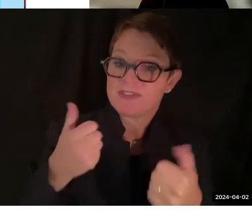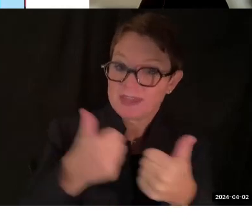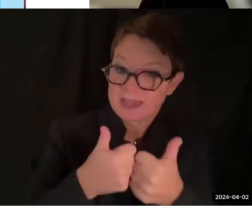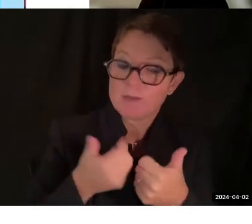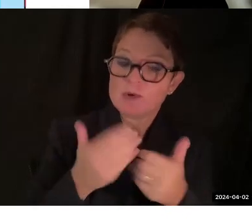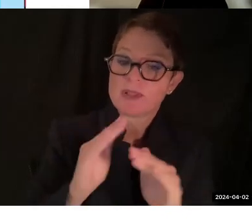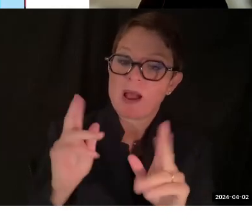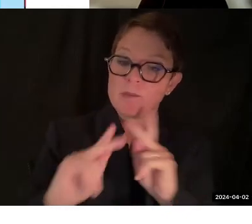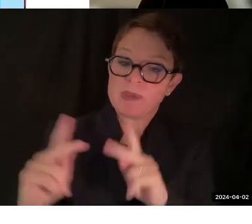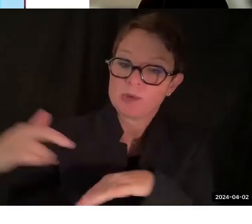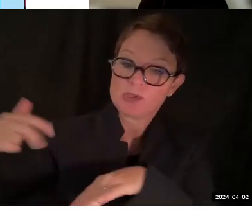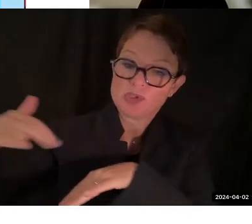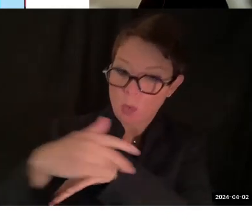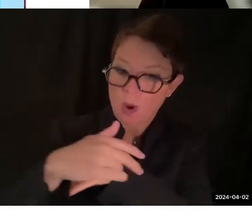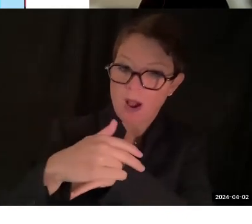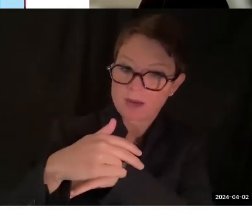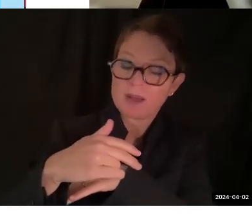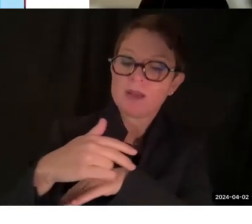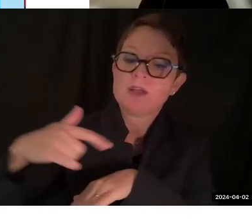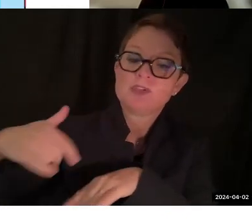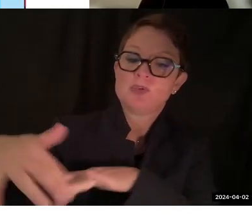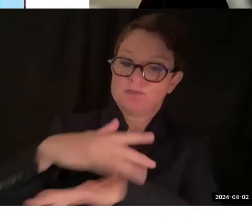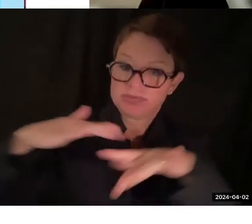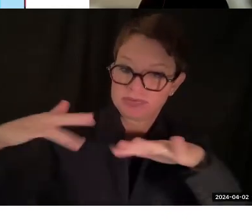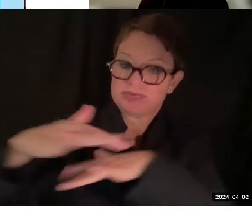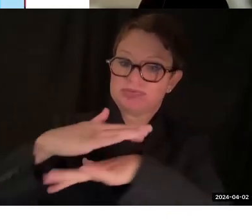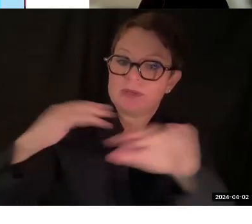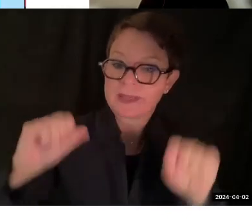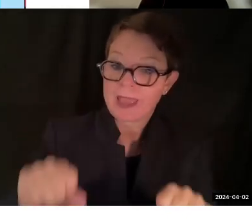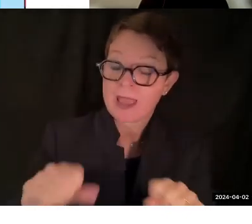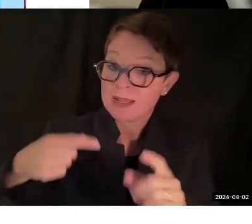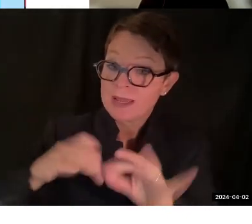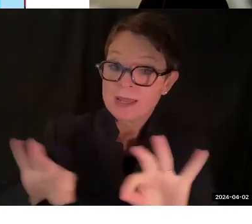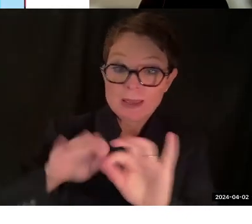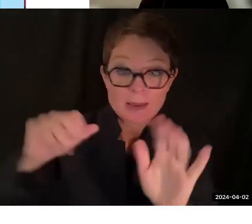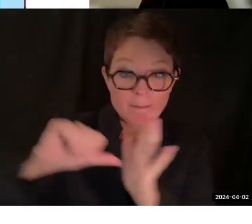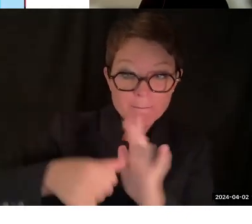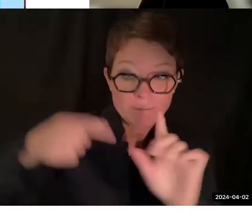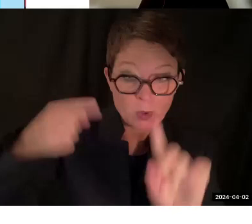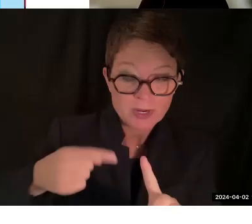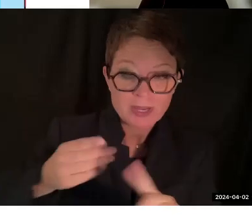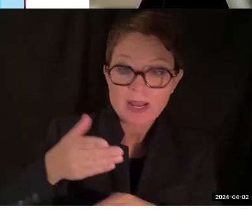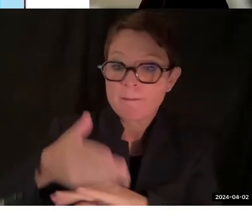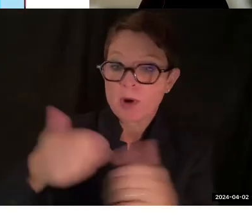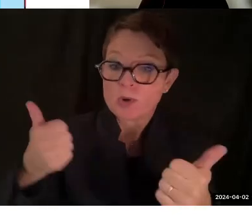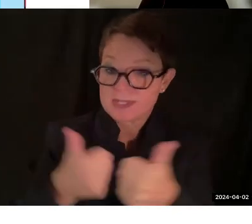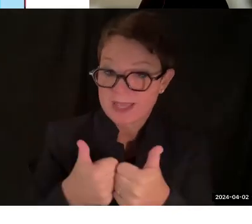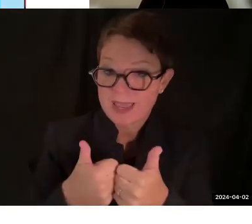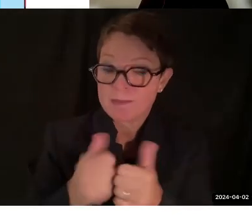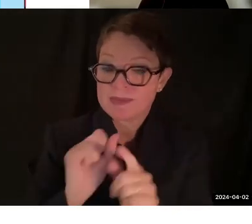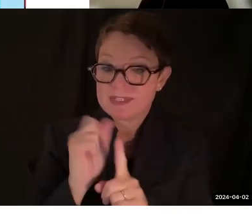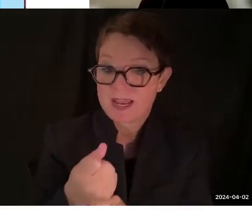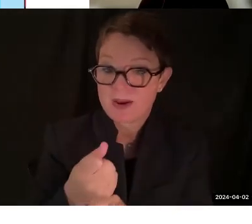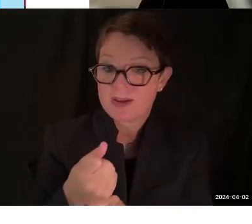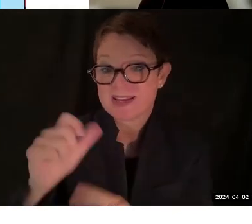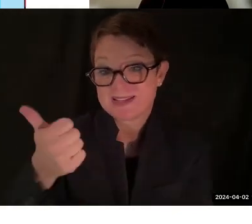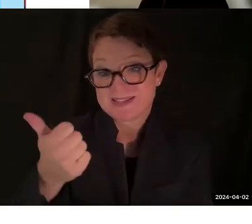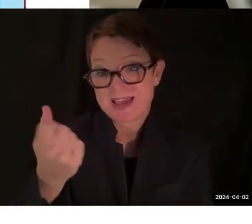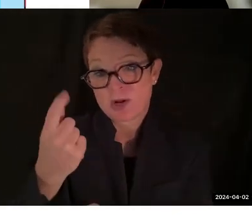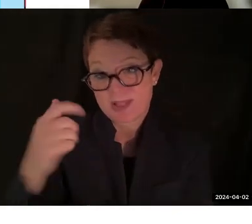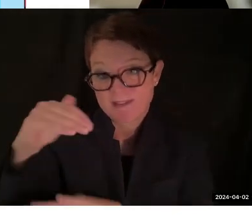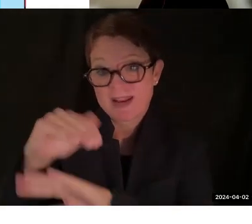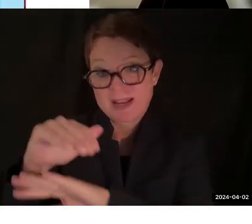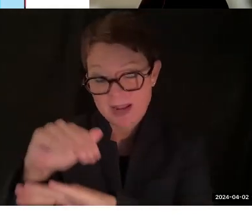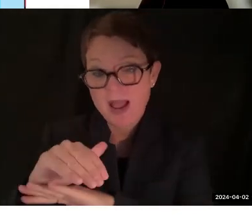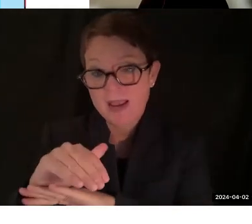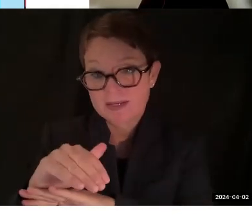allow those pedestrians enough space to circulate. And key to remember is that the post-event scenario is at 10 or 11